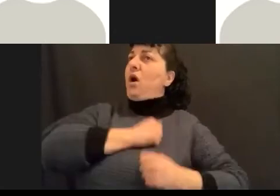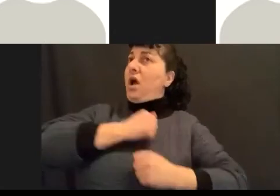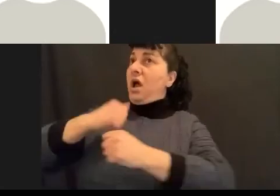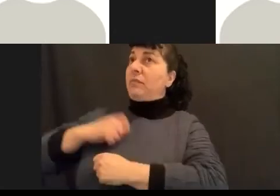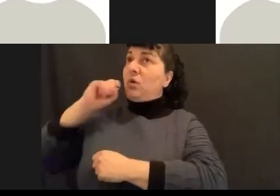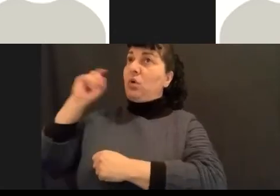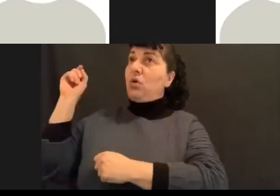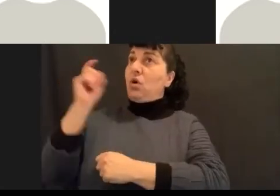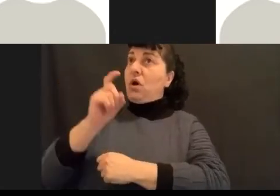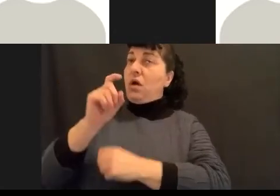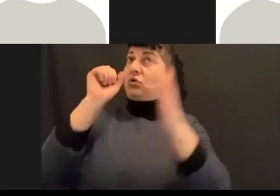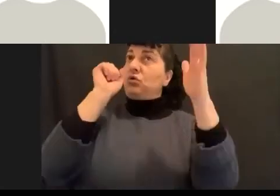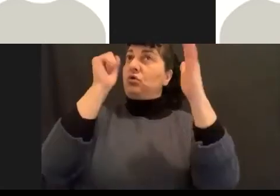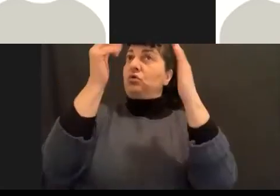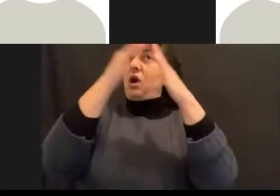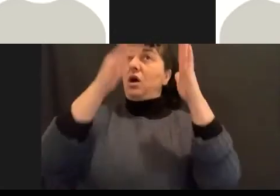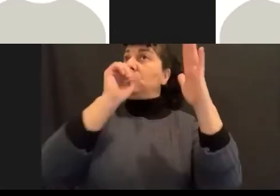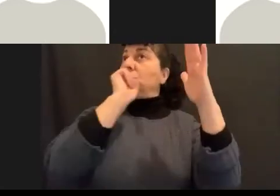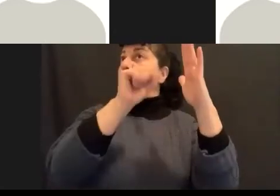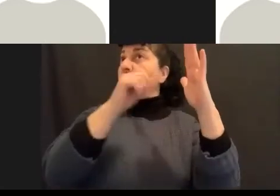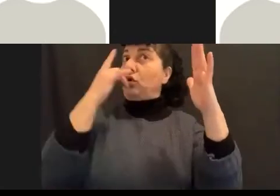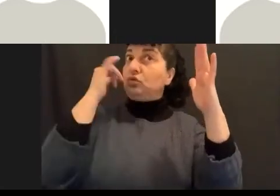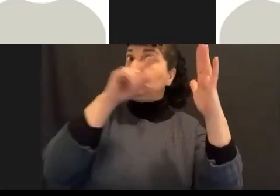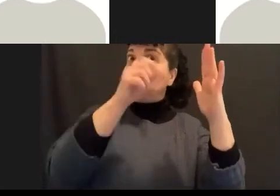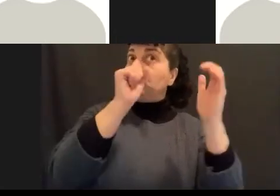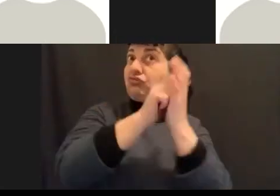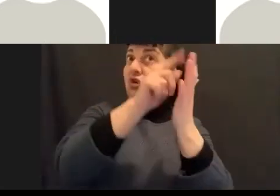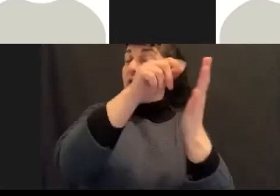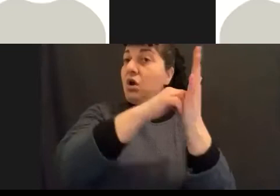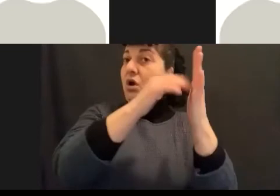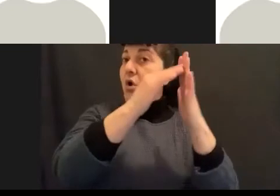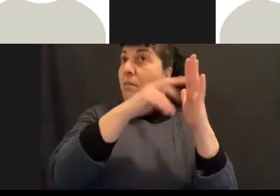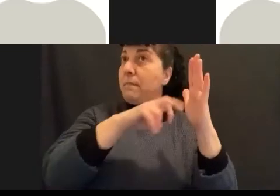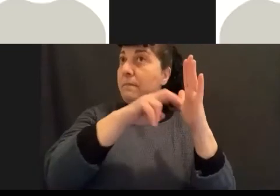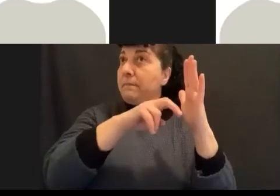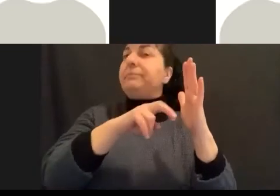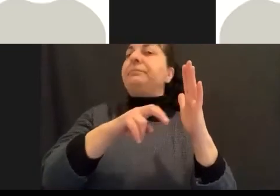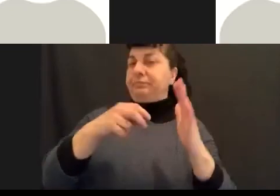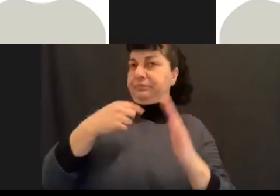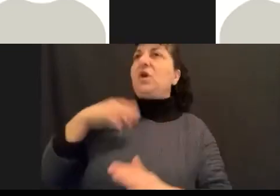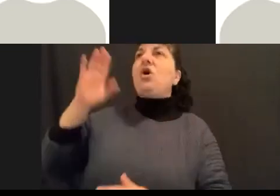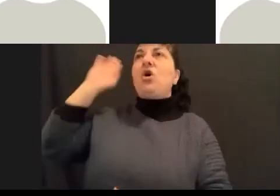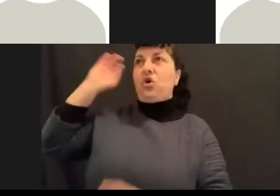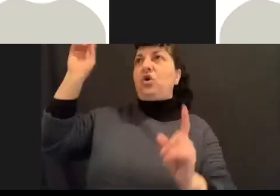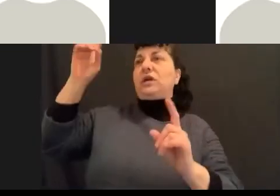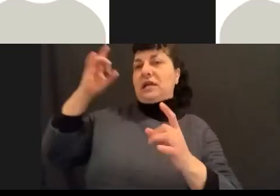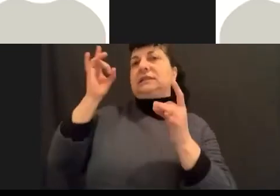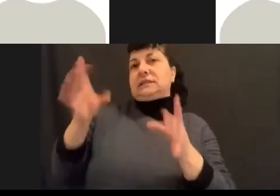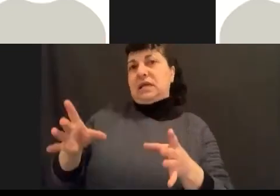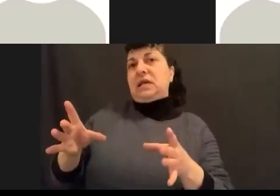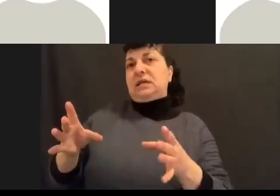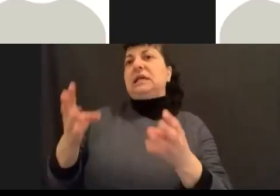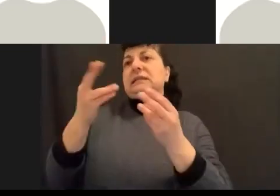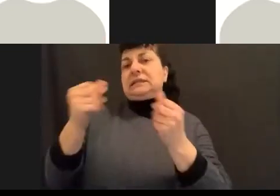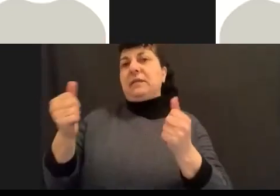home engagement. I know that's started today, and there'll be some additional ADF personnel to work with the